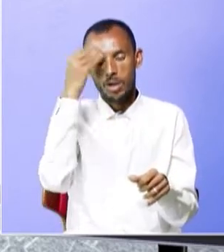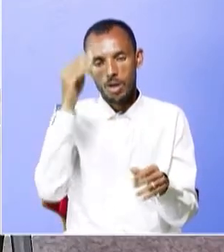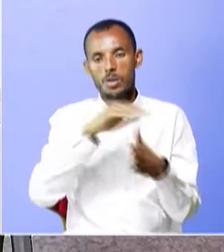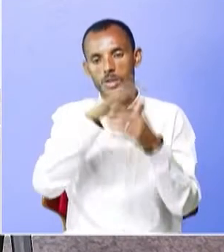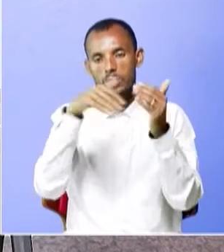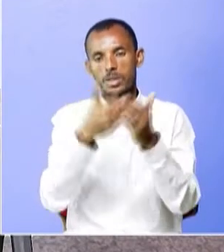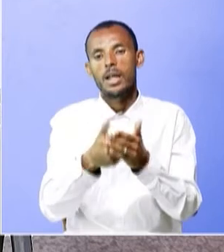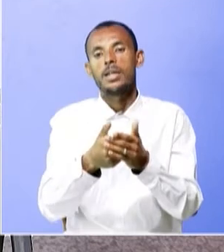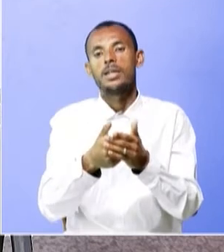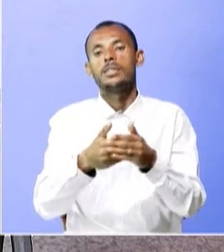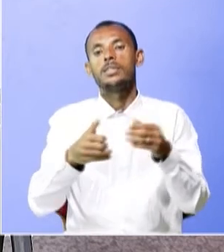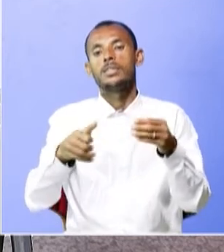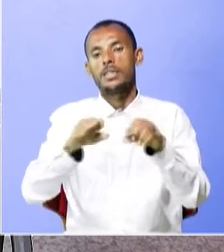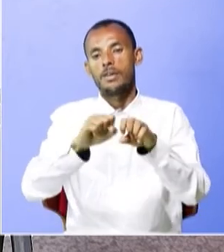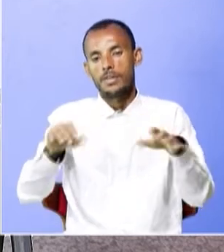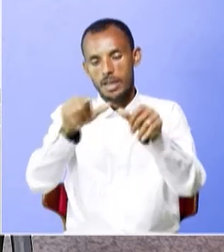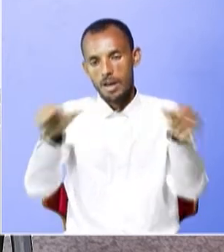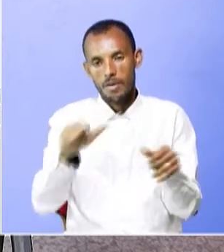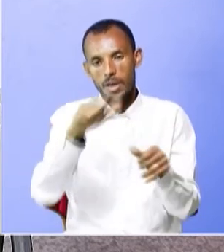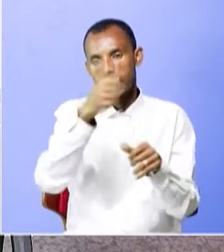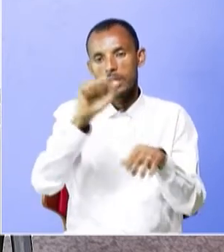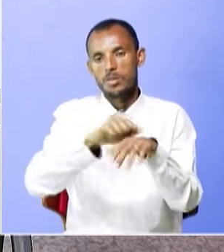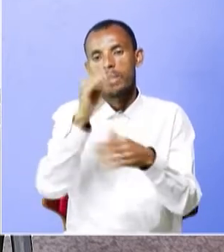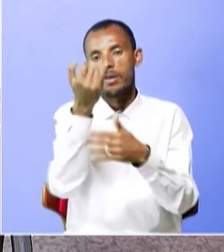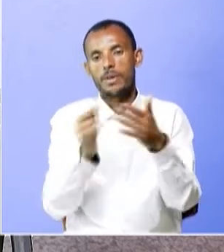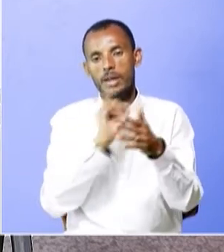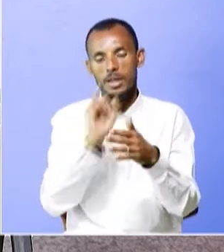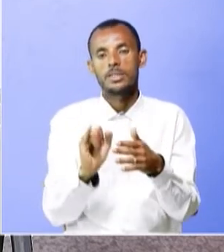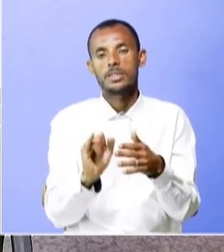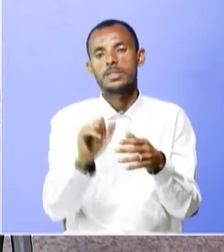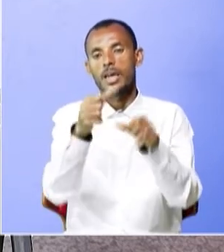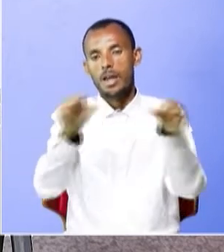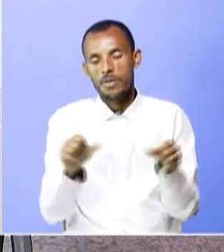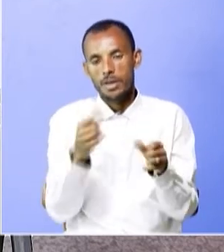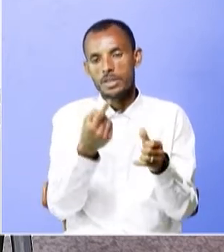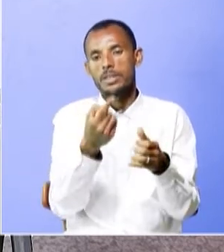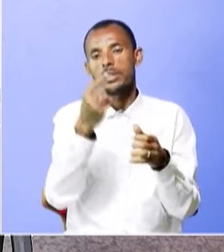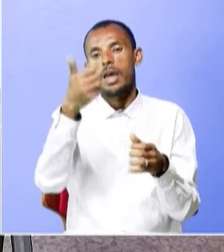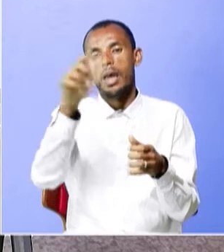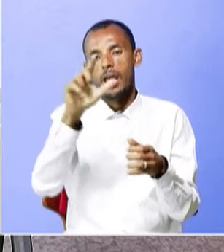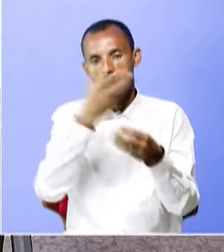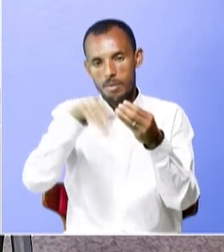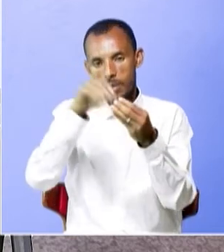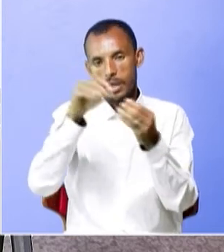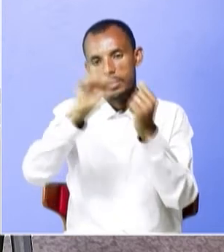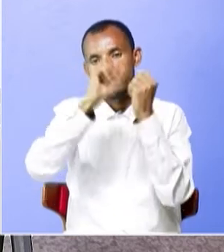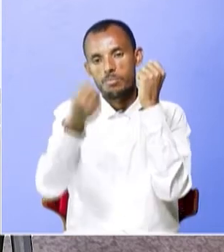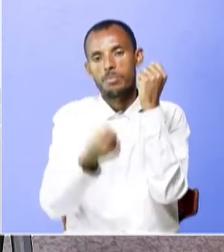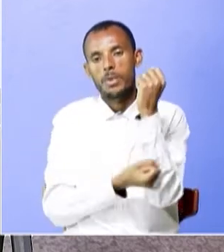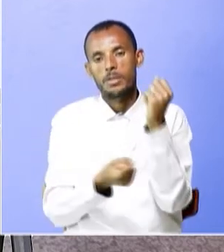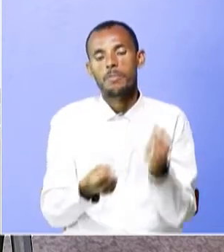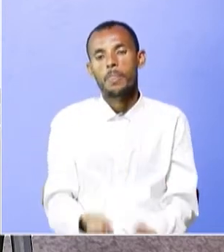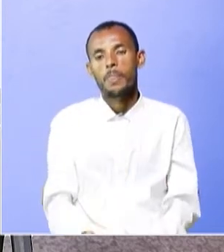of any solid figure is the area of each lateral faces together with the bases.